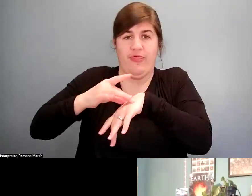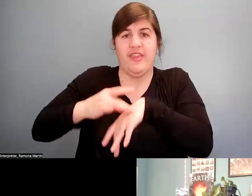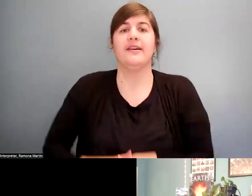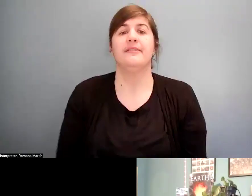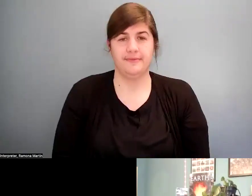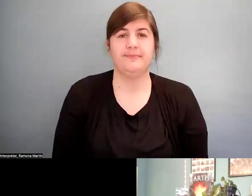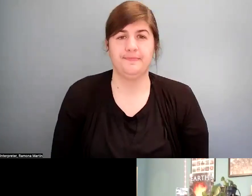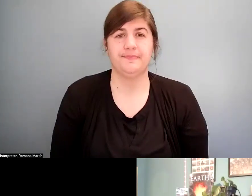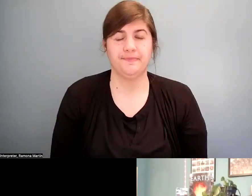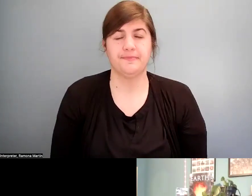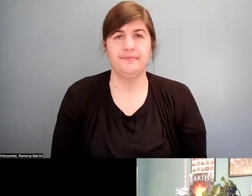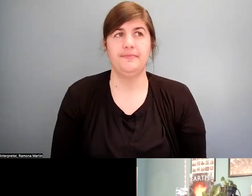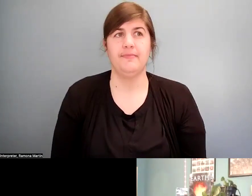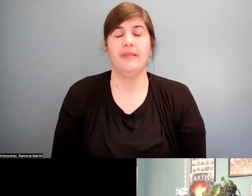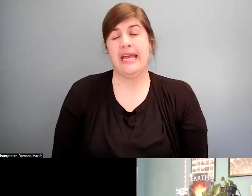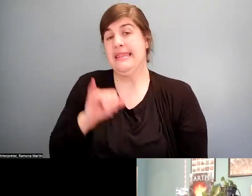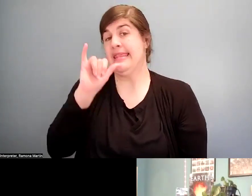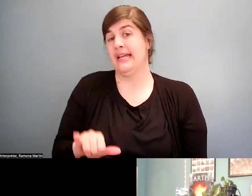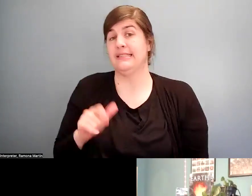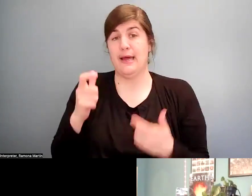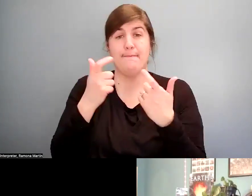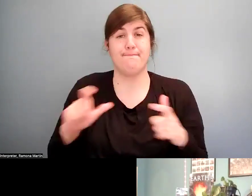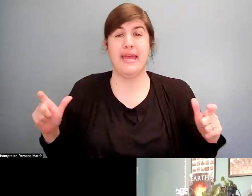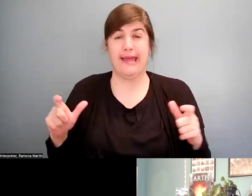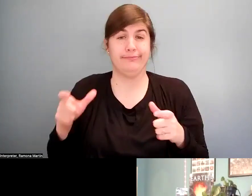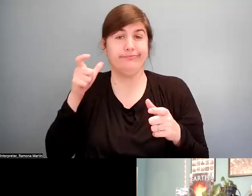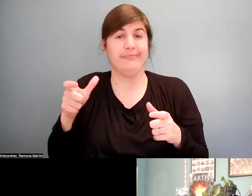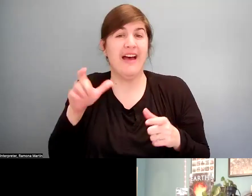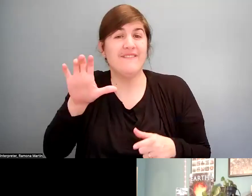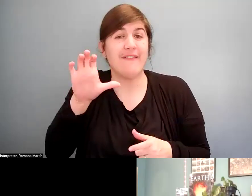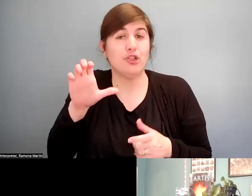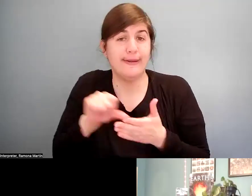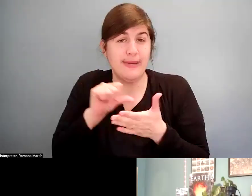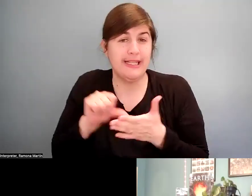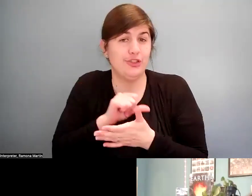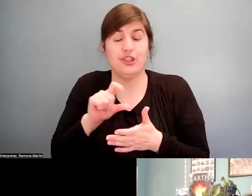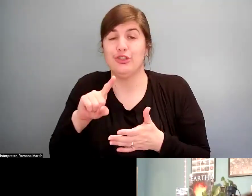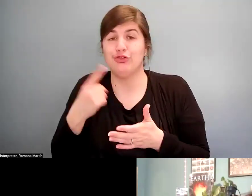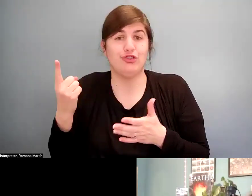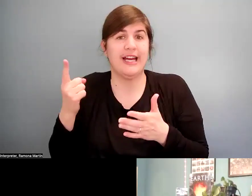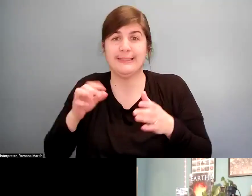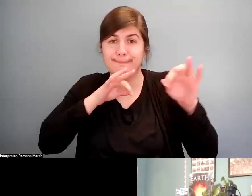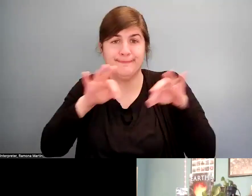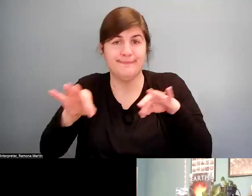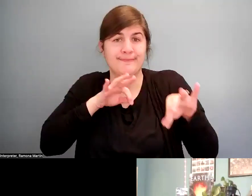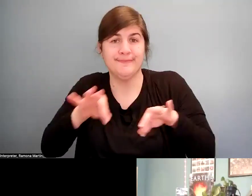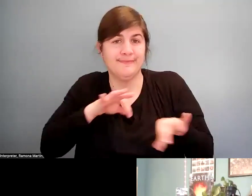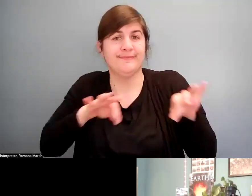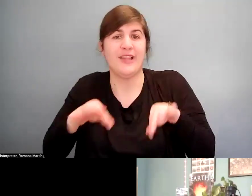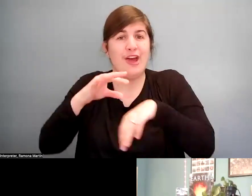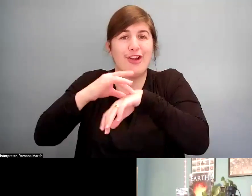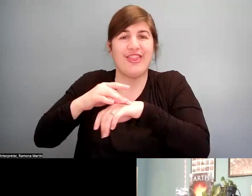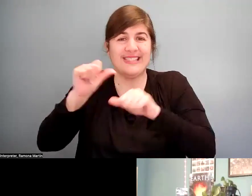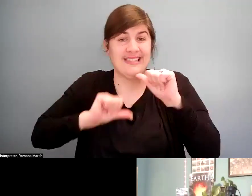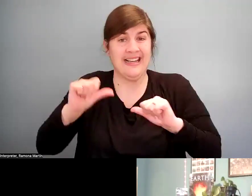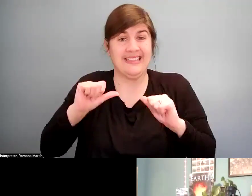so that is a big chunky book. It's about 500 pages, and it's just everything about earth science. So that's all I